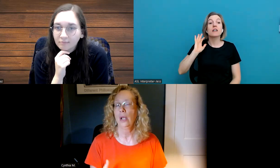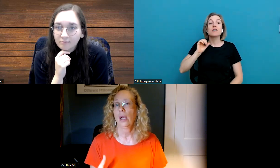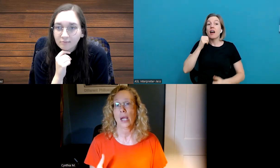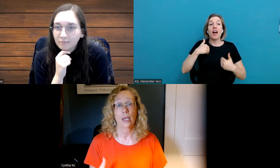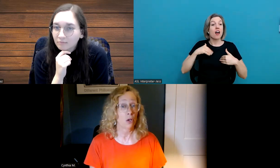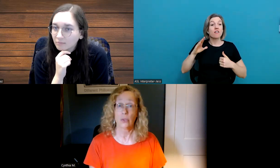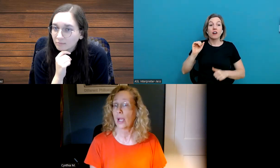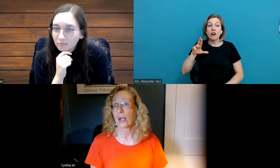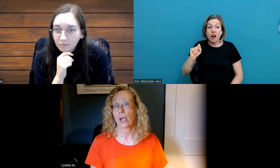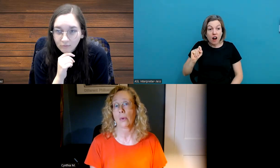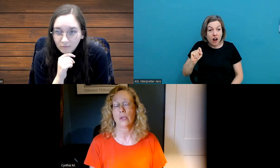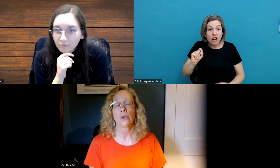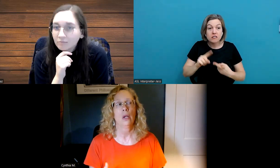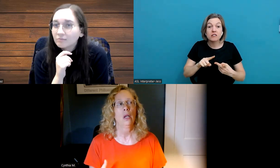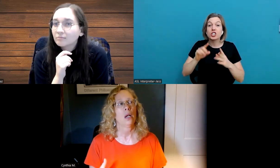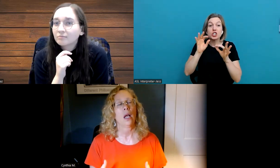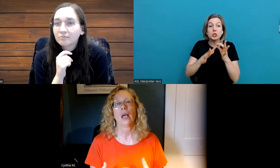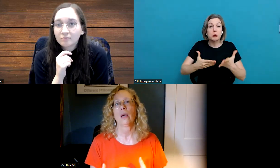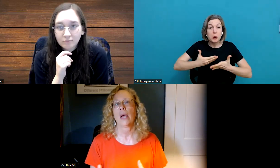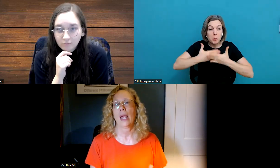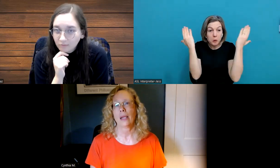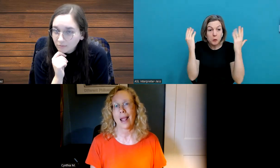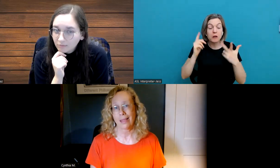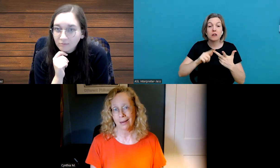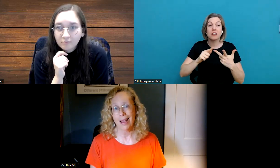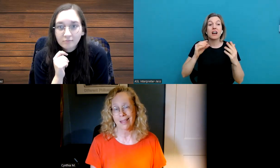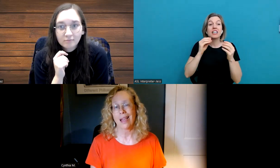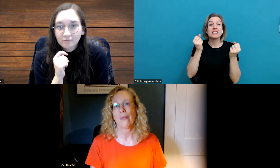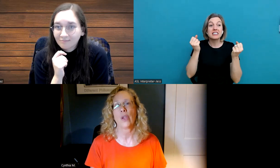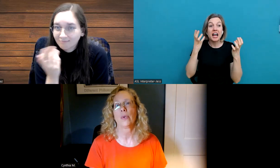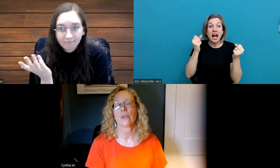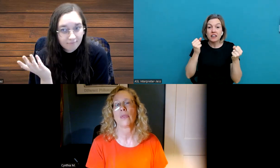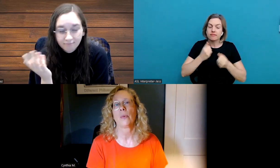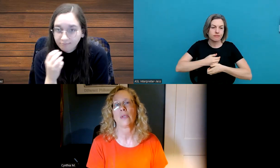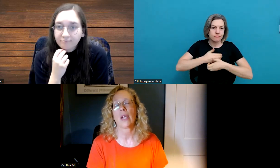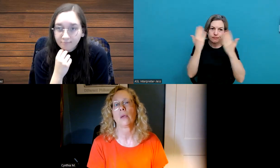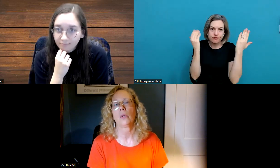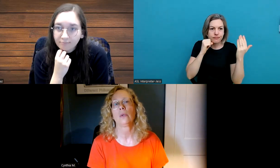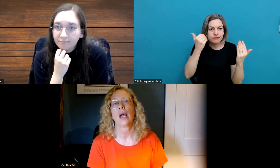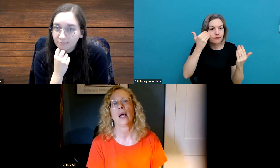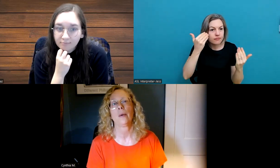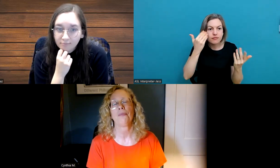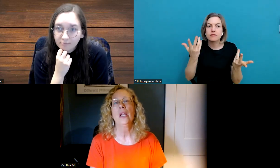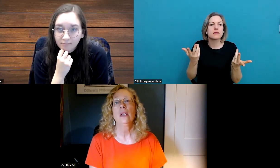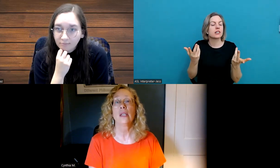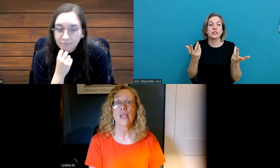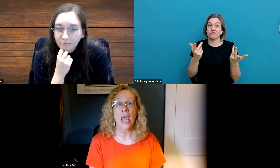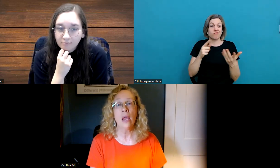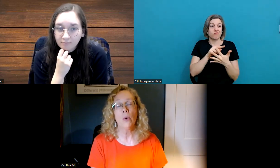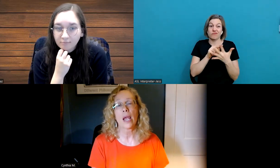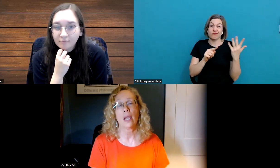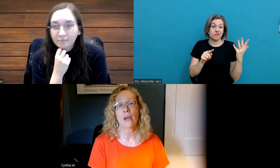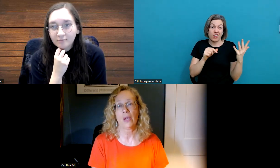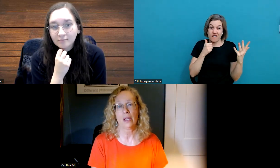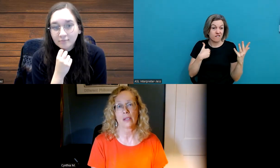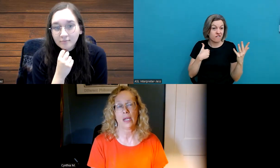interpreter, I didn't know sign language. I had nothing like that that was available. Today,